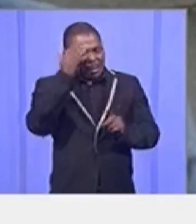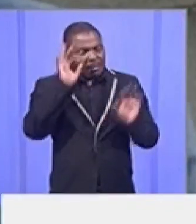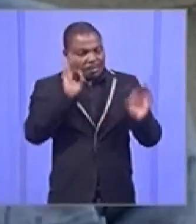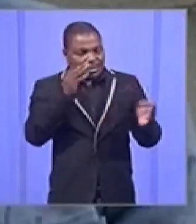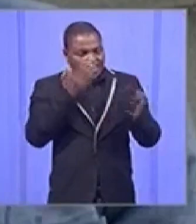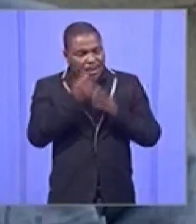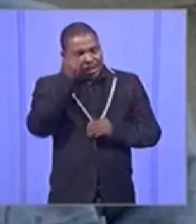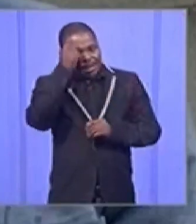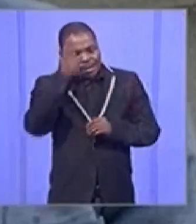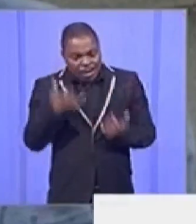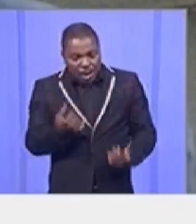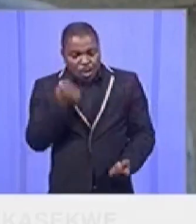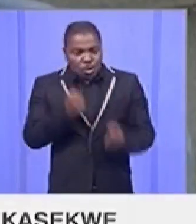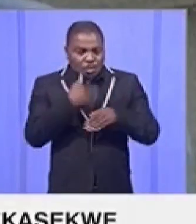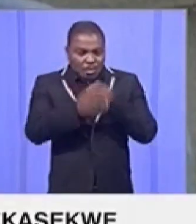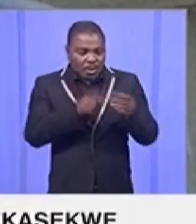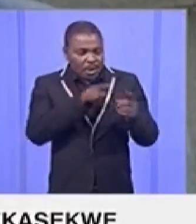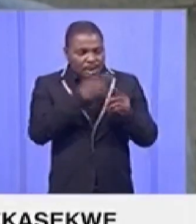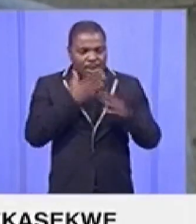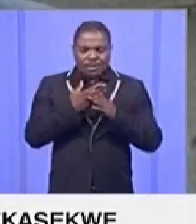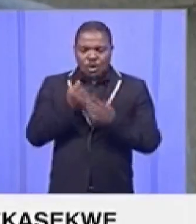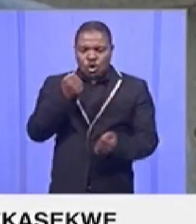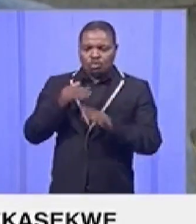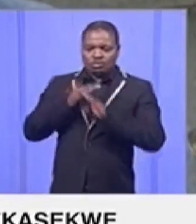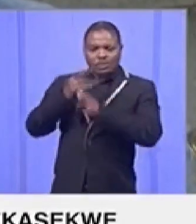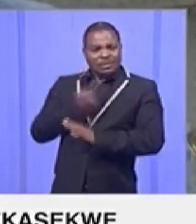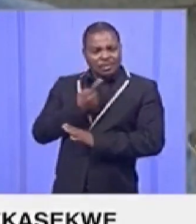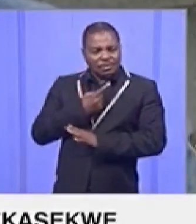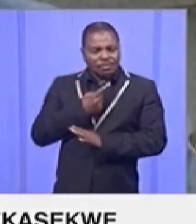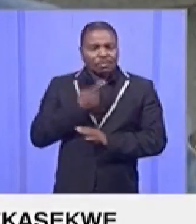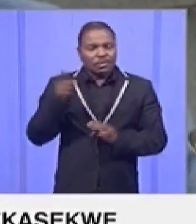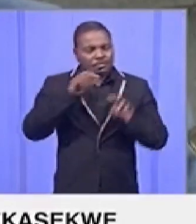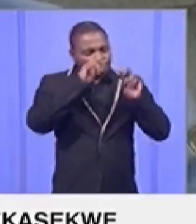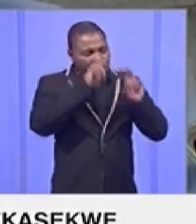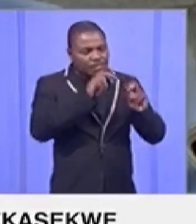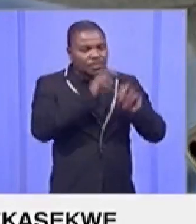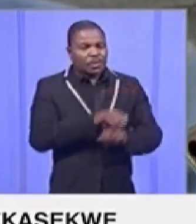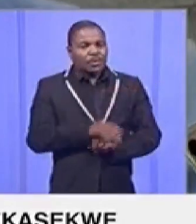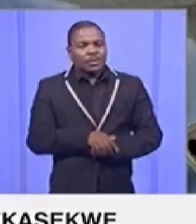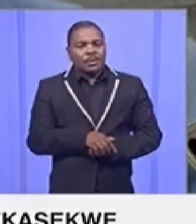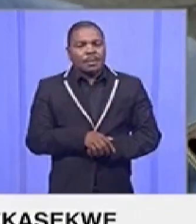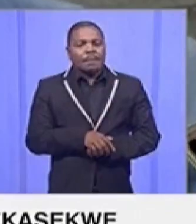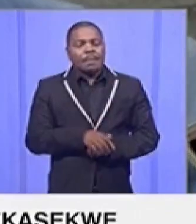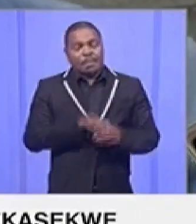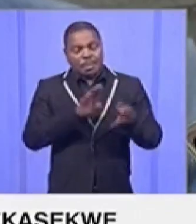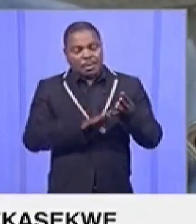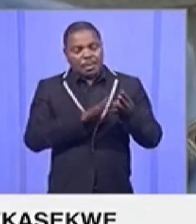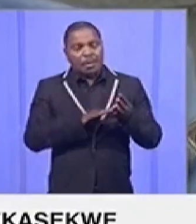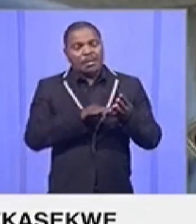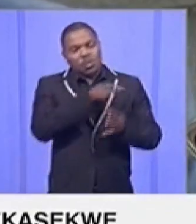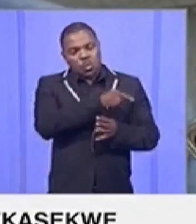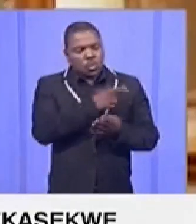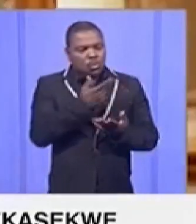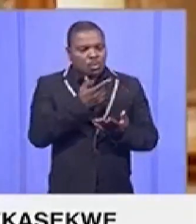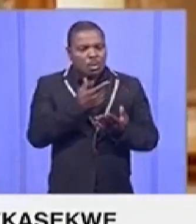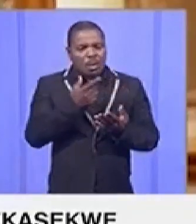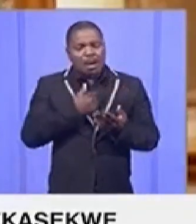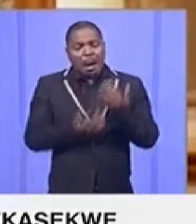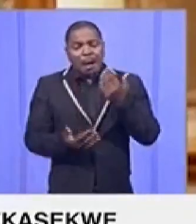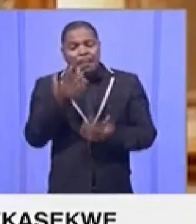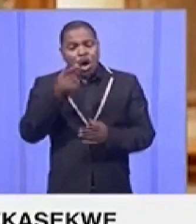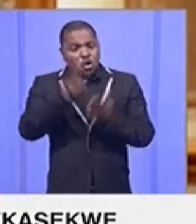happening now, and he will be able to provide a defense to the case, to the charges that he's facing, and whether he appreciates the wrongfulness of what he